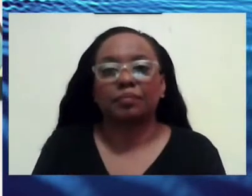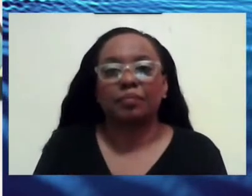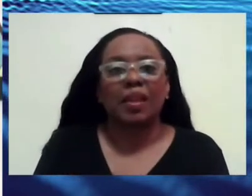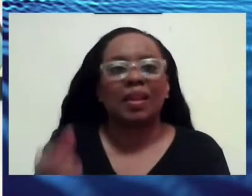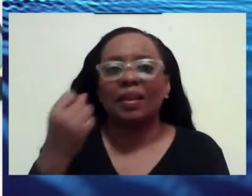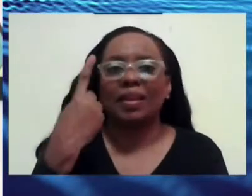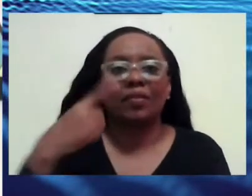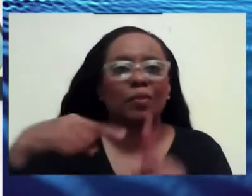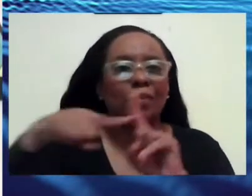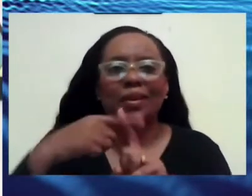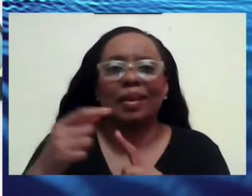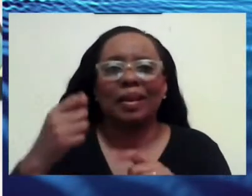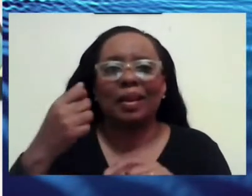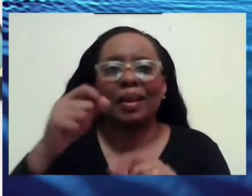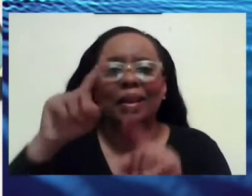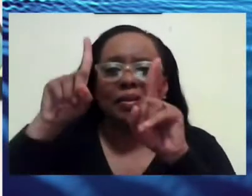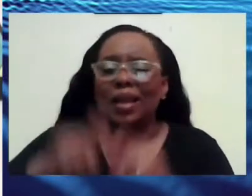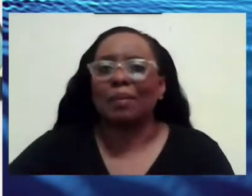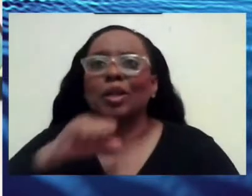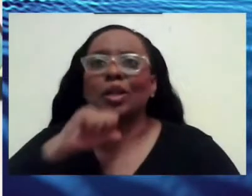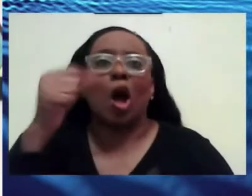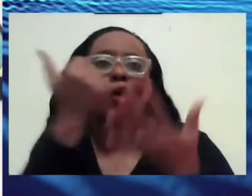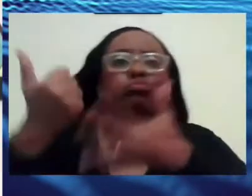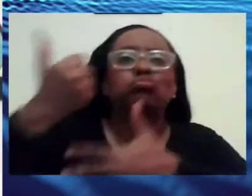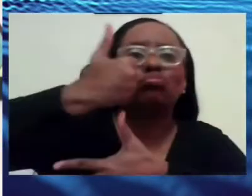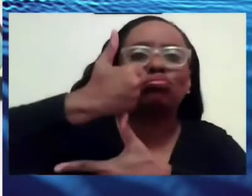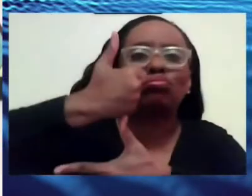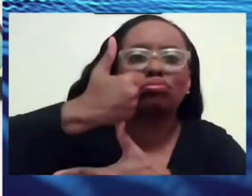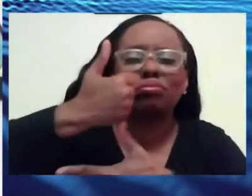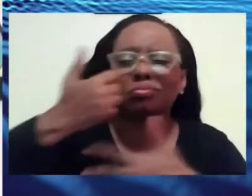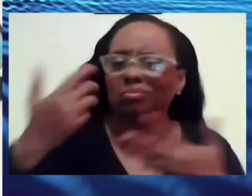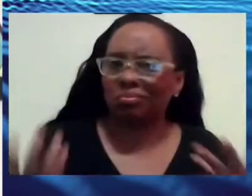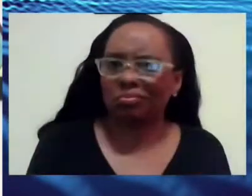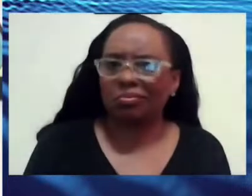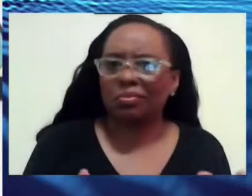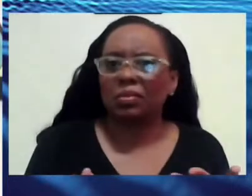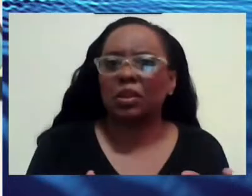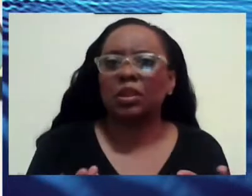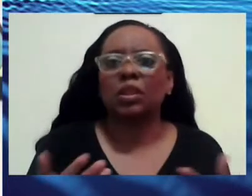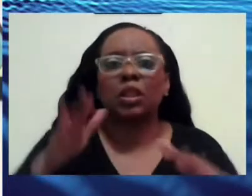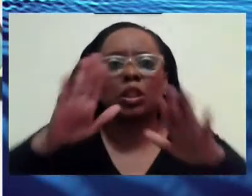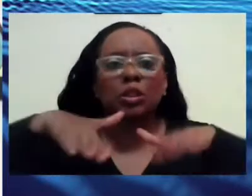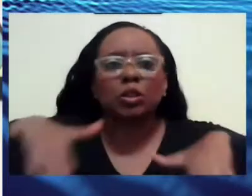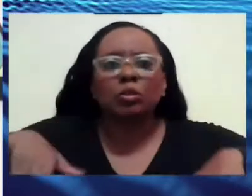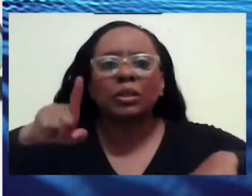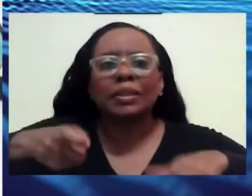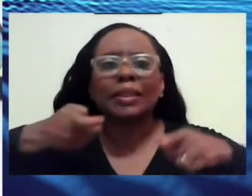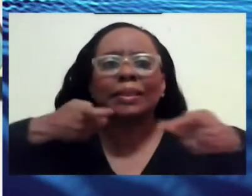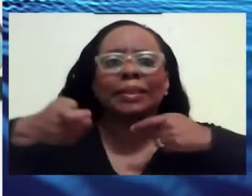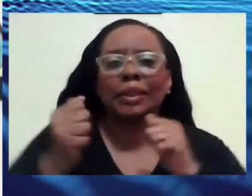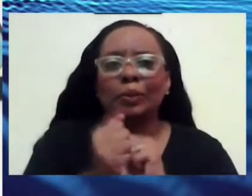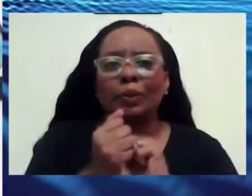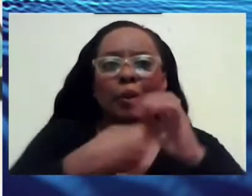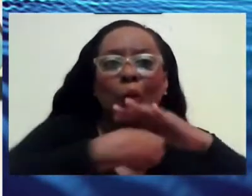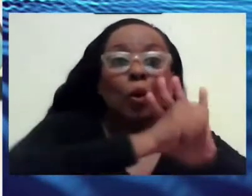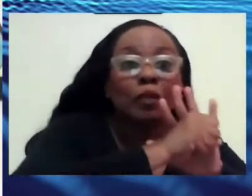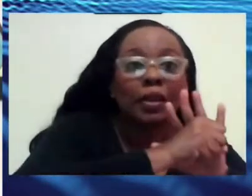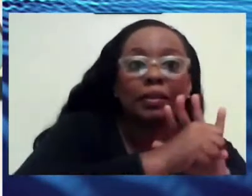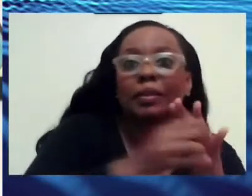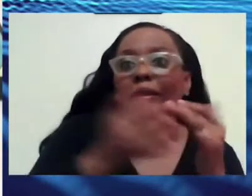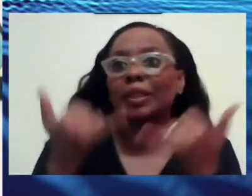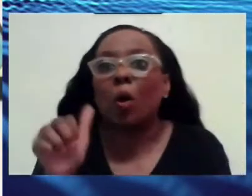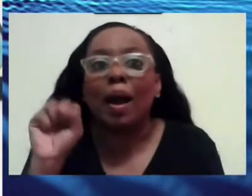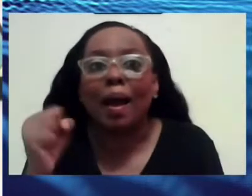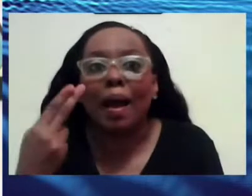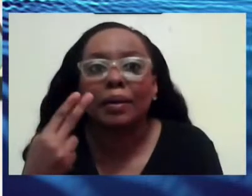lives, but what we do in terms of how we handle their ability to deal with the anxiety surrounding COVID and now obviously